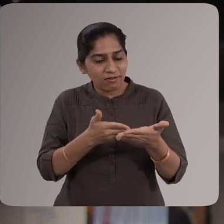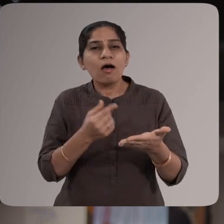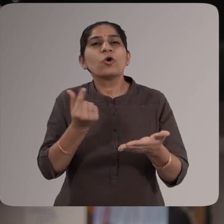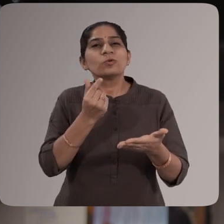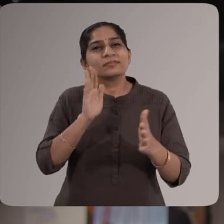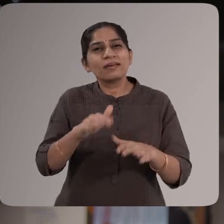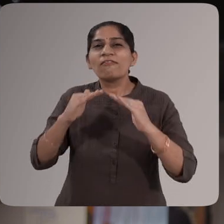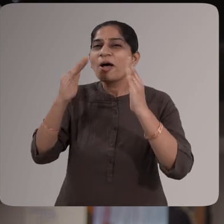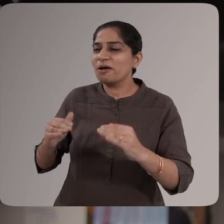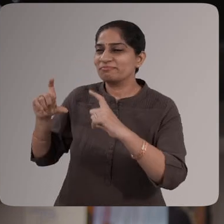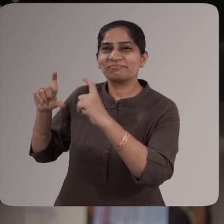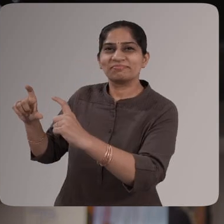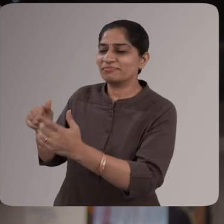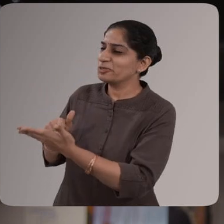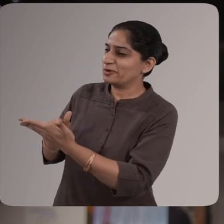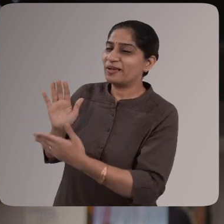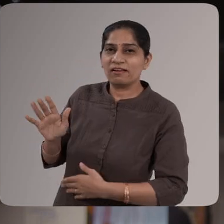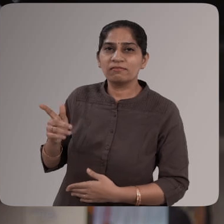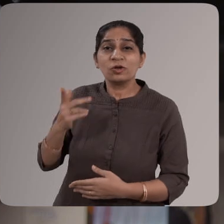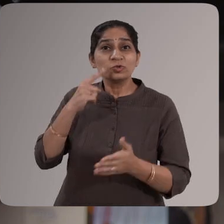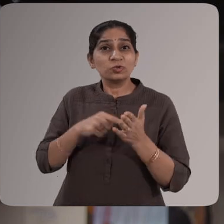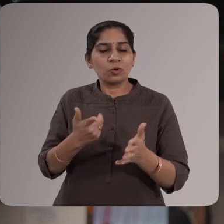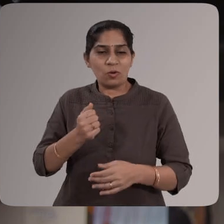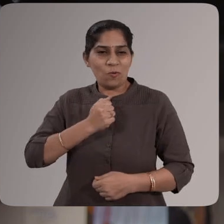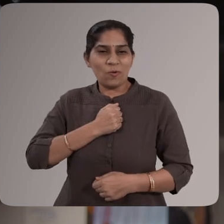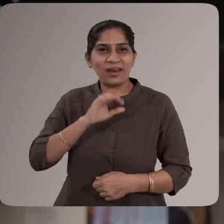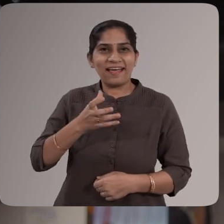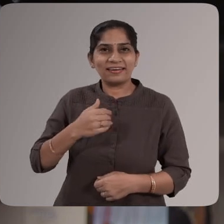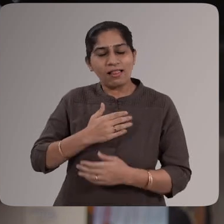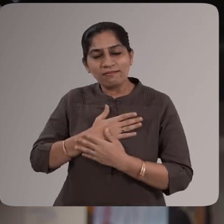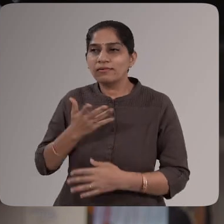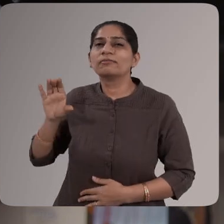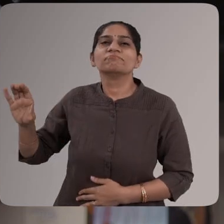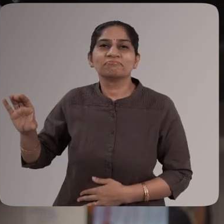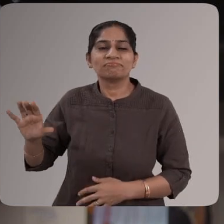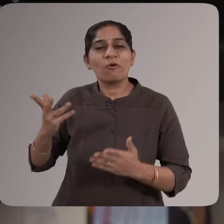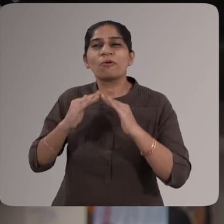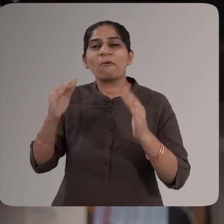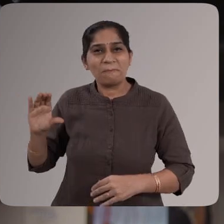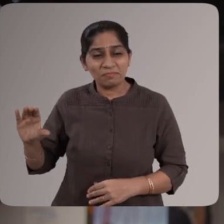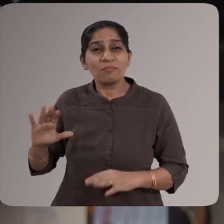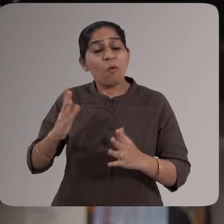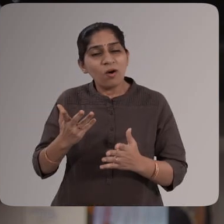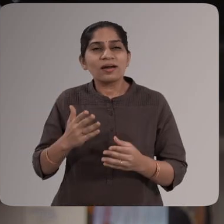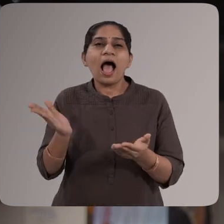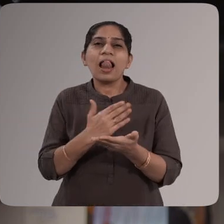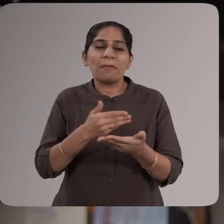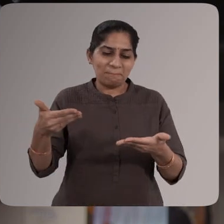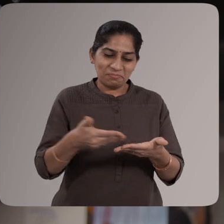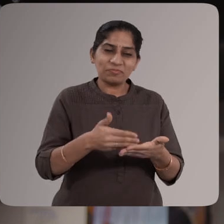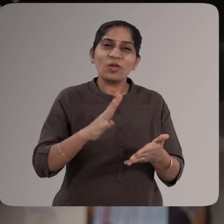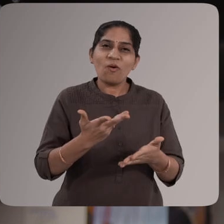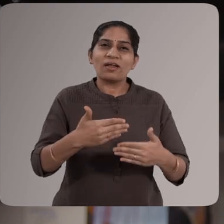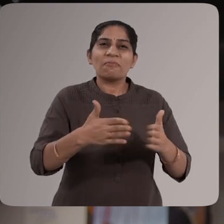on a mantelpiece as a decorative and patriotic statement in a domestic setting. Or maybe it was placed in an album or a